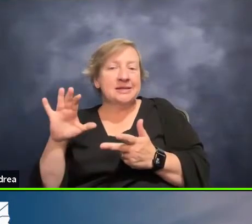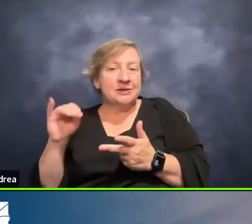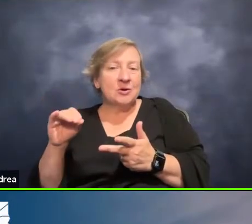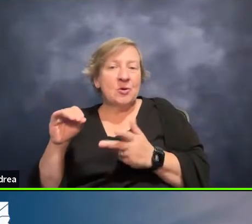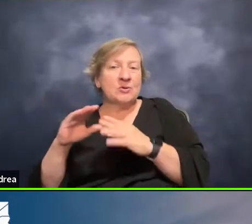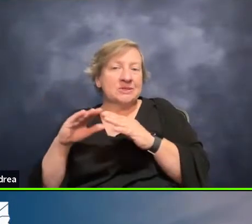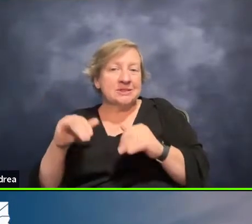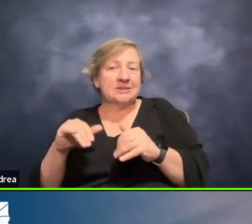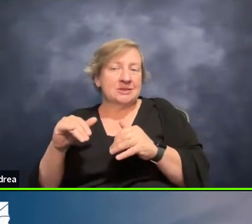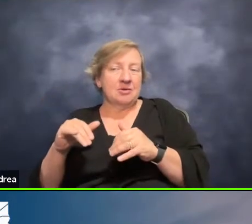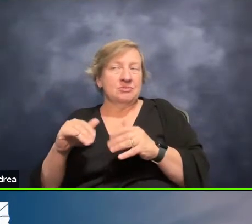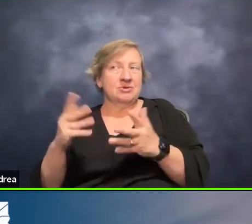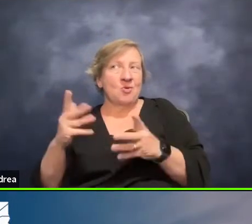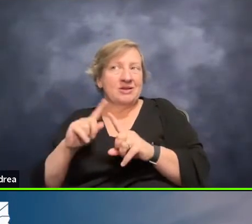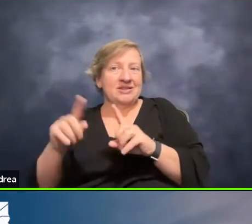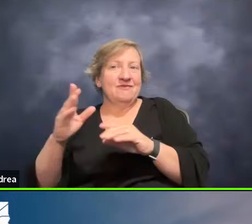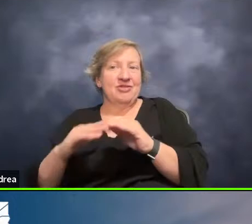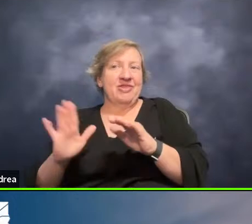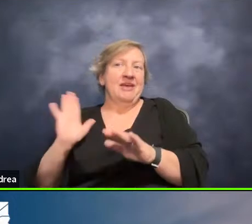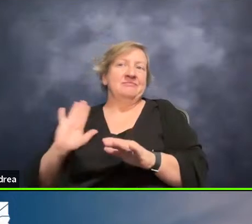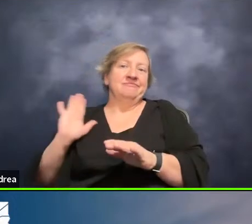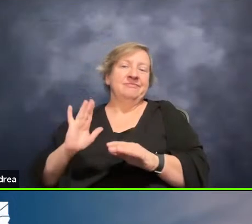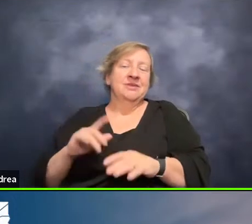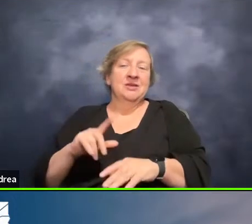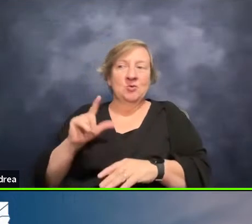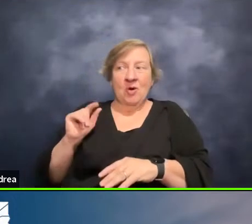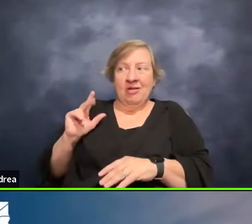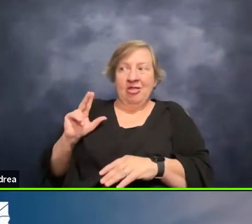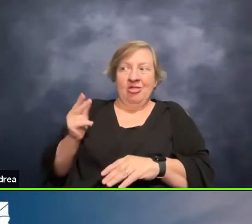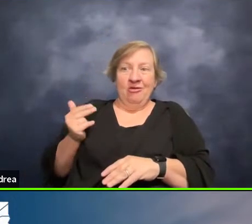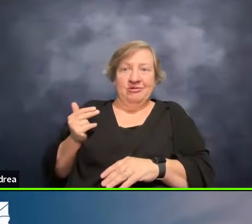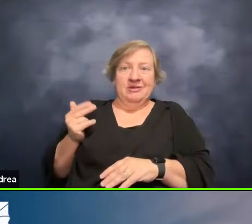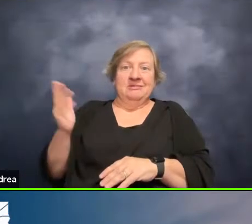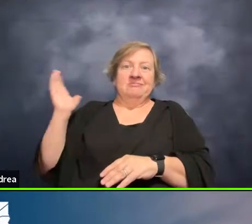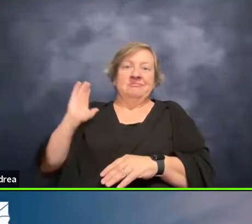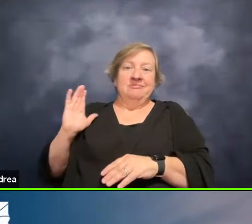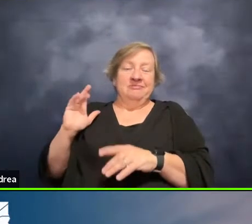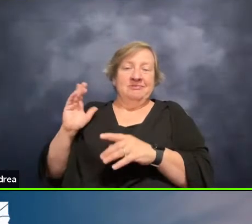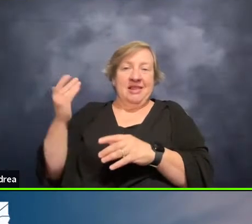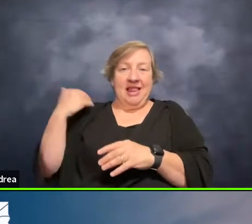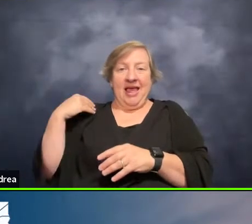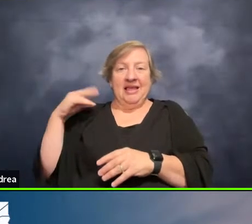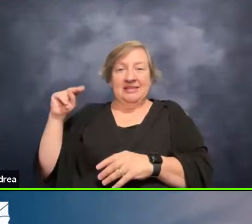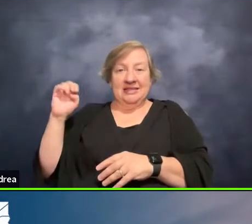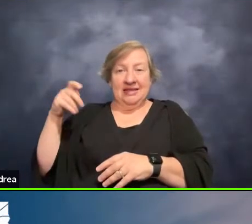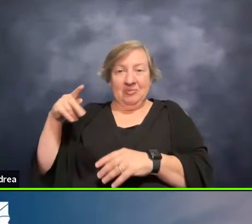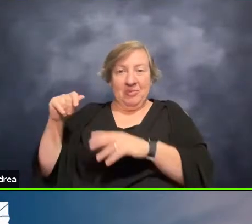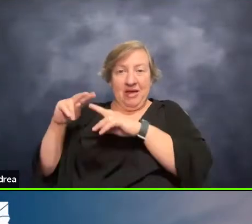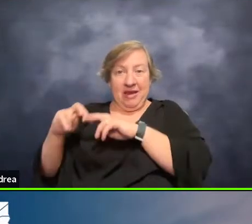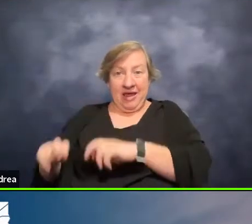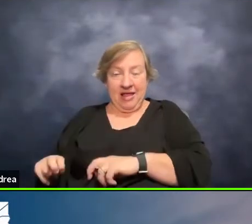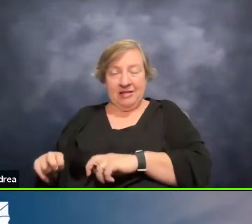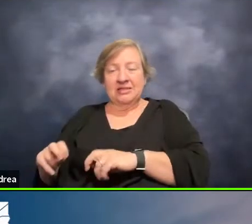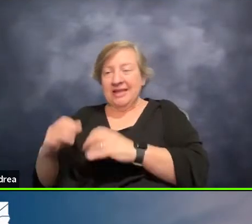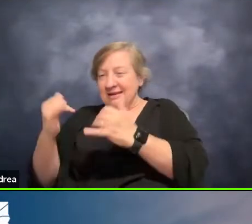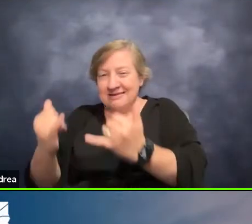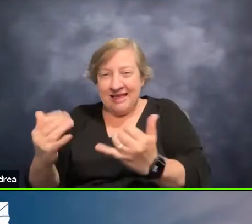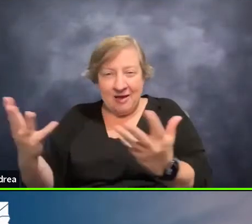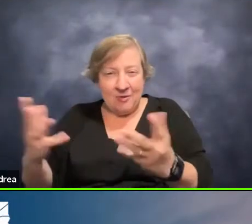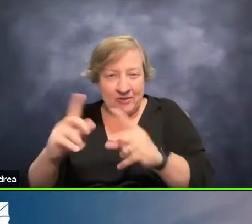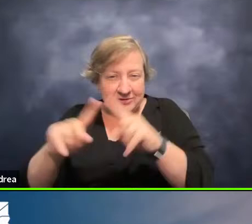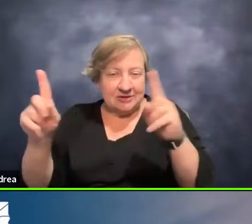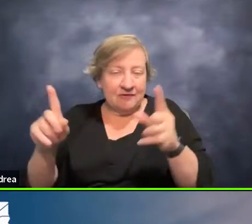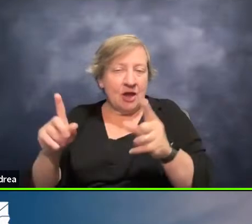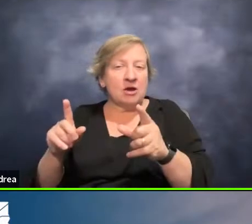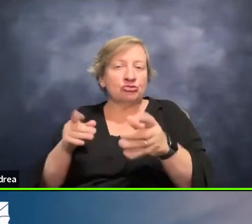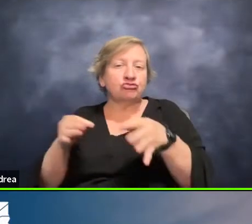ecosystems, what has changed since 2013 when the last NEPA analysis was conducted for the program. And